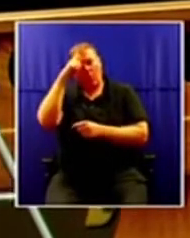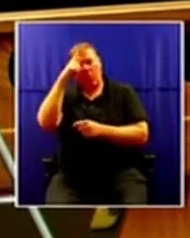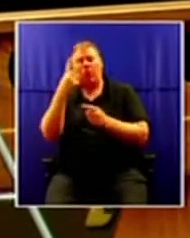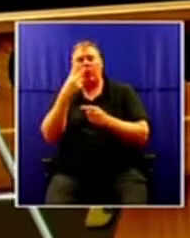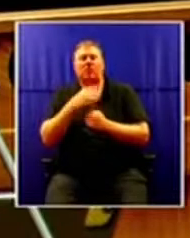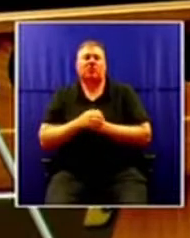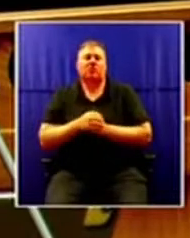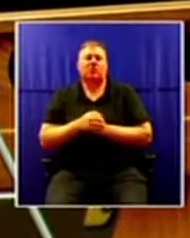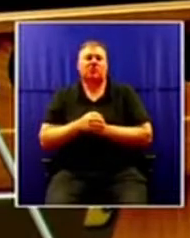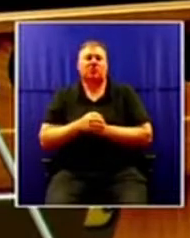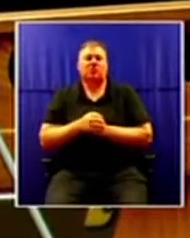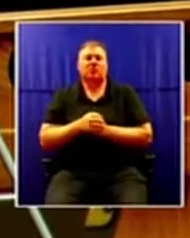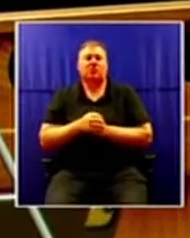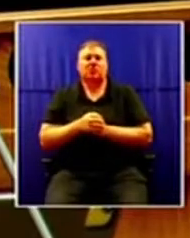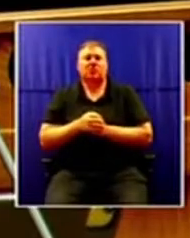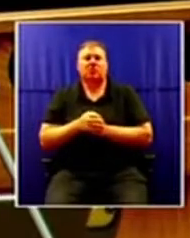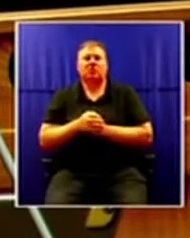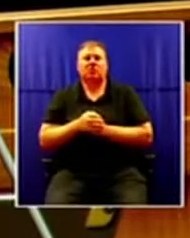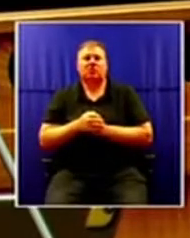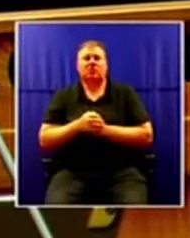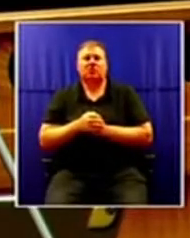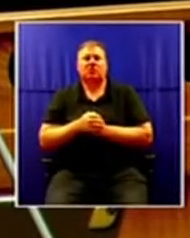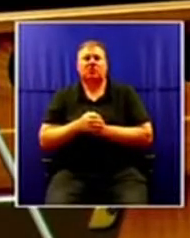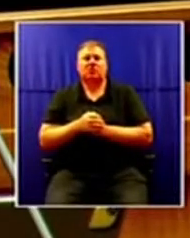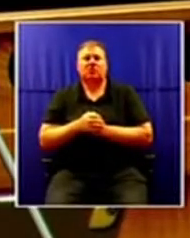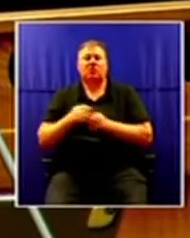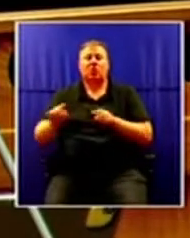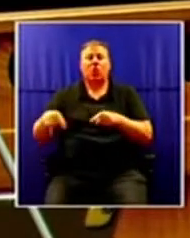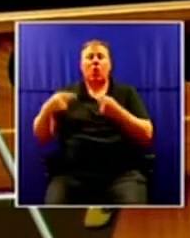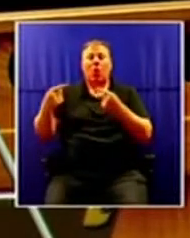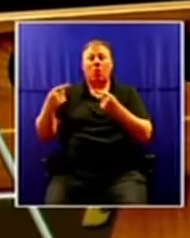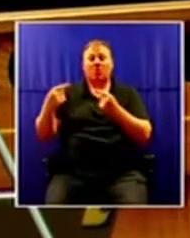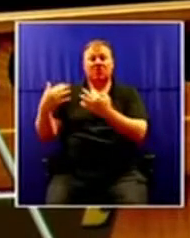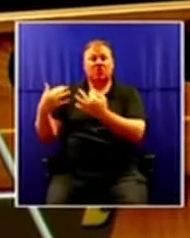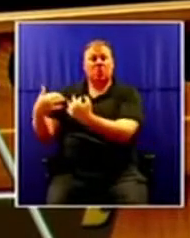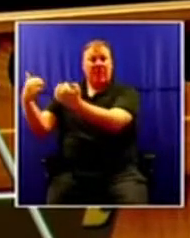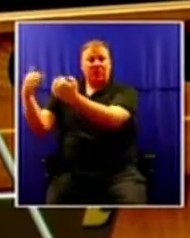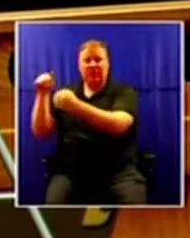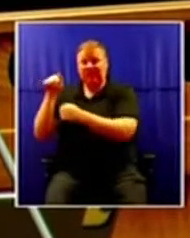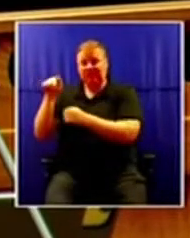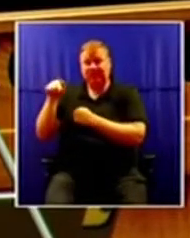Much of what we have heard from the opposition benches over the last 2 days